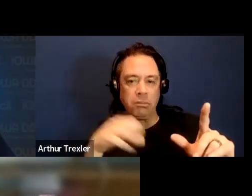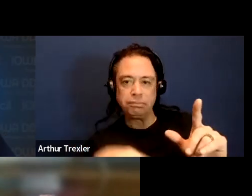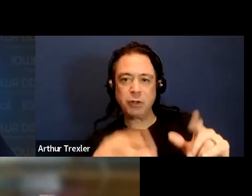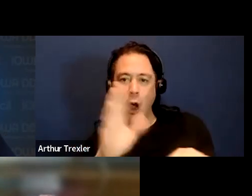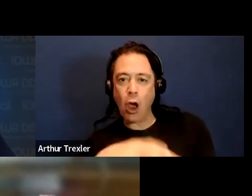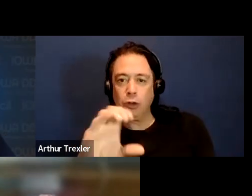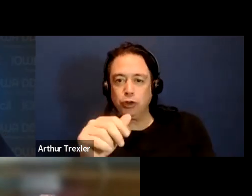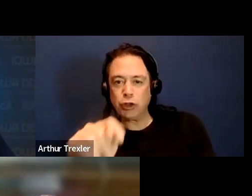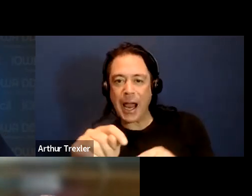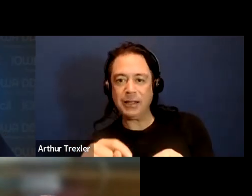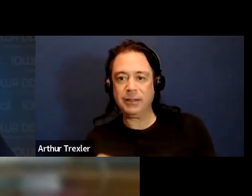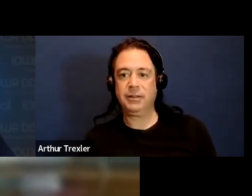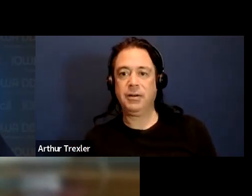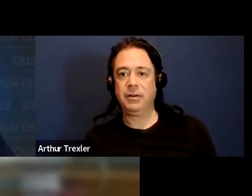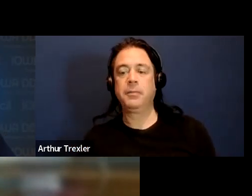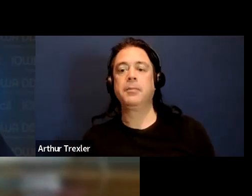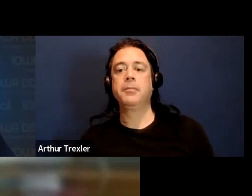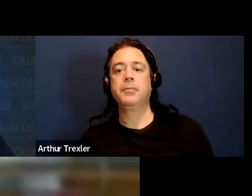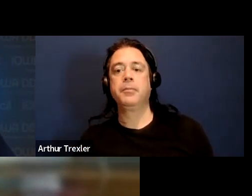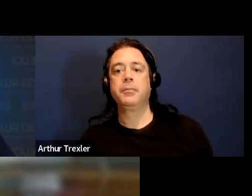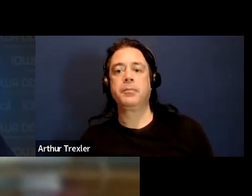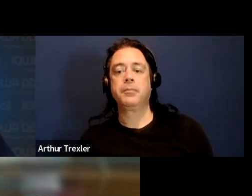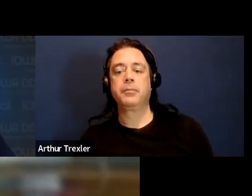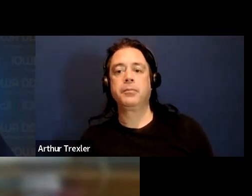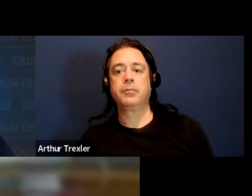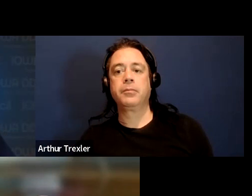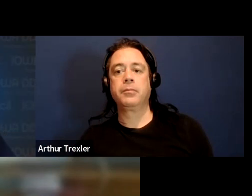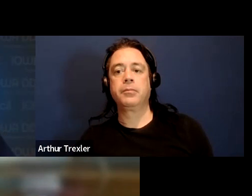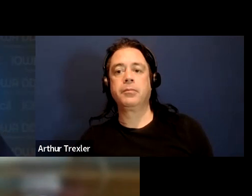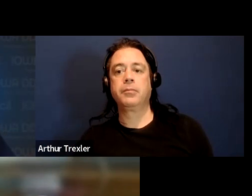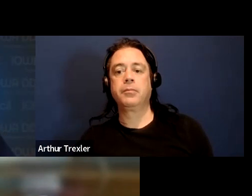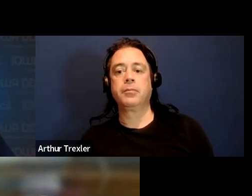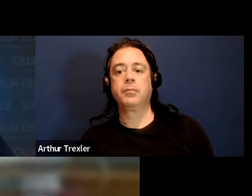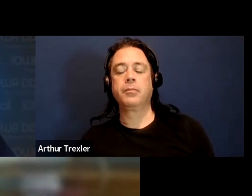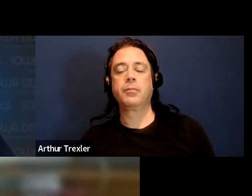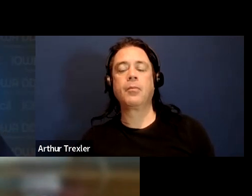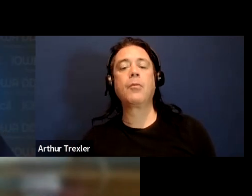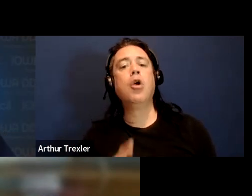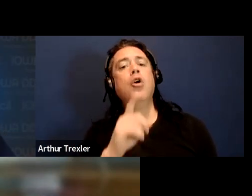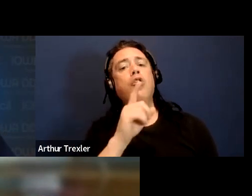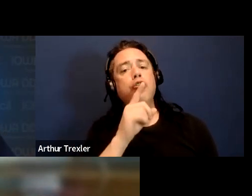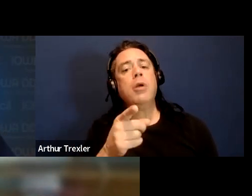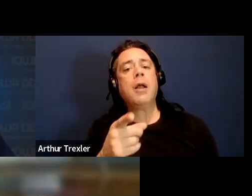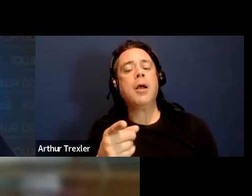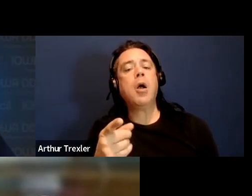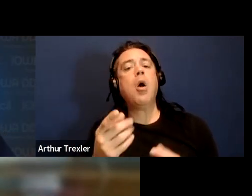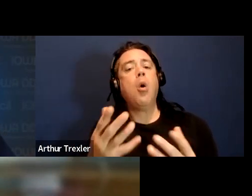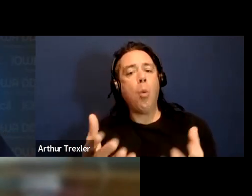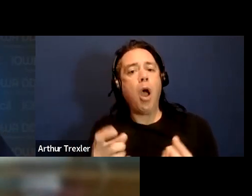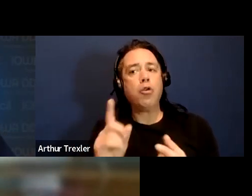of the presenter mode. But we really want to engage